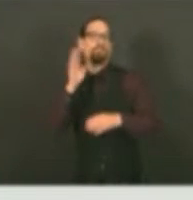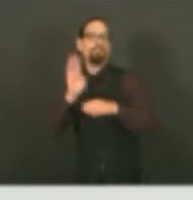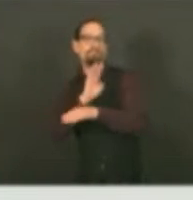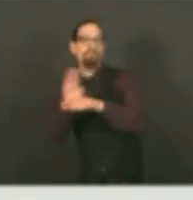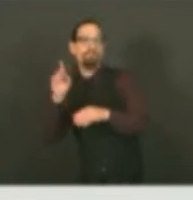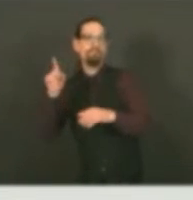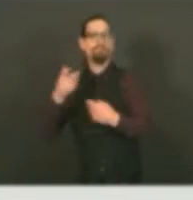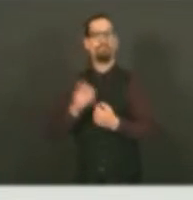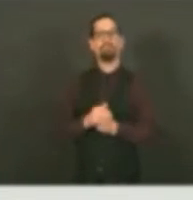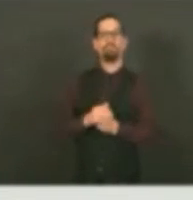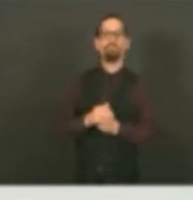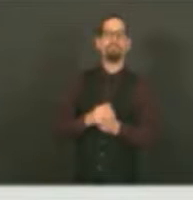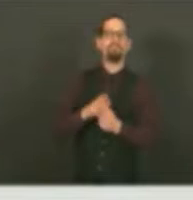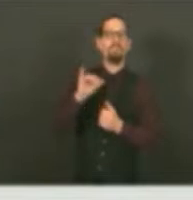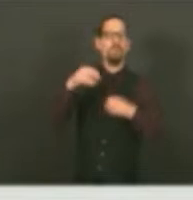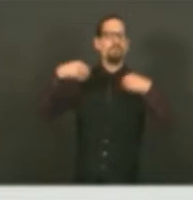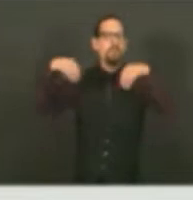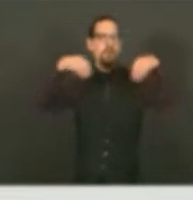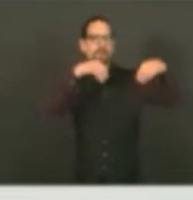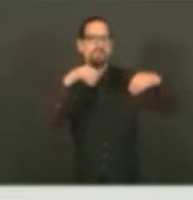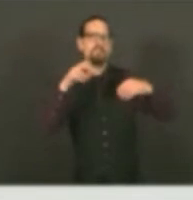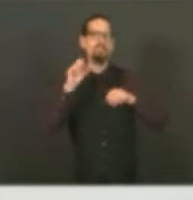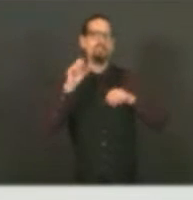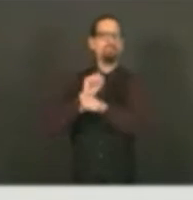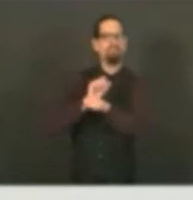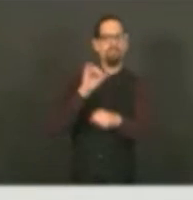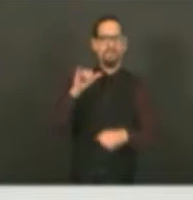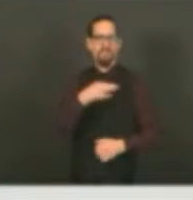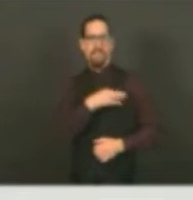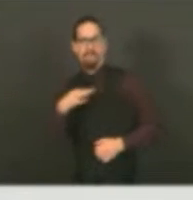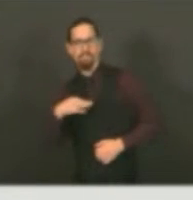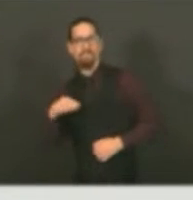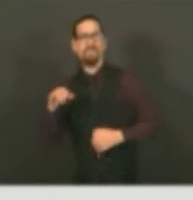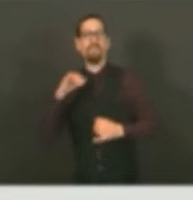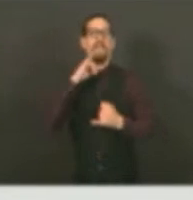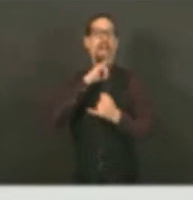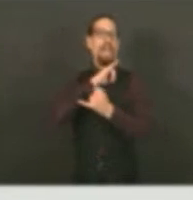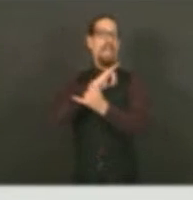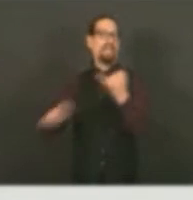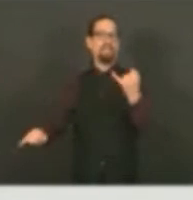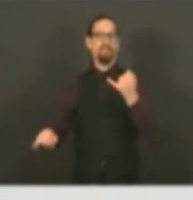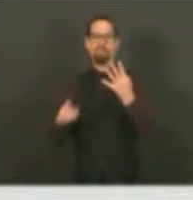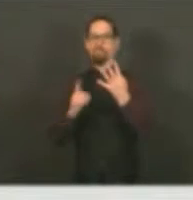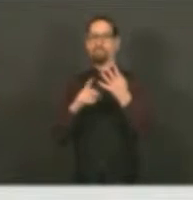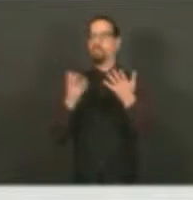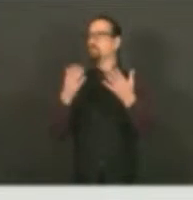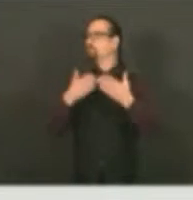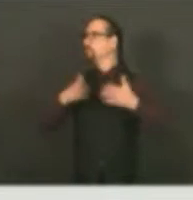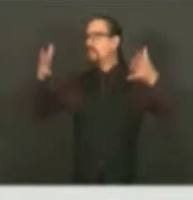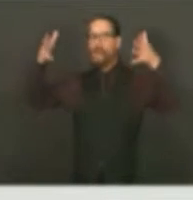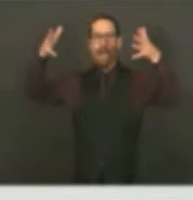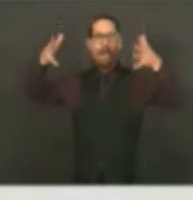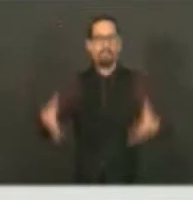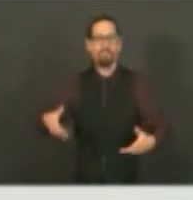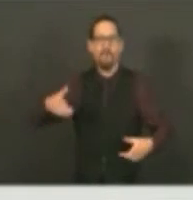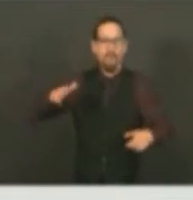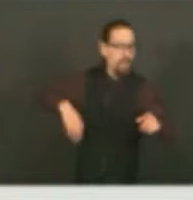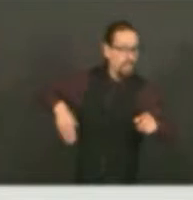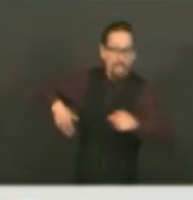being eligible for the vaccine. And then finally, in phase 4, everyone else who has not received the vaccine yet will be